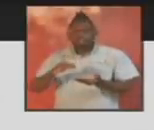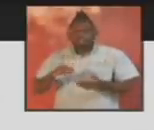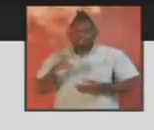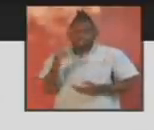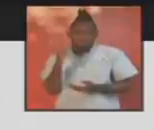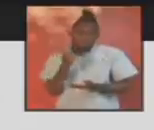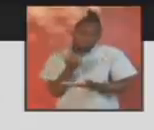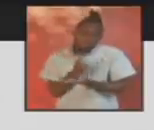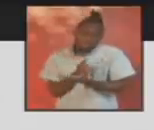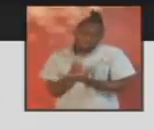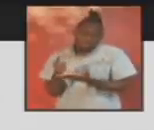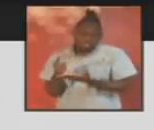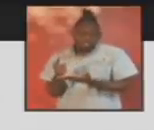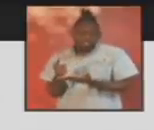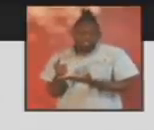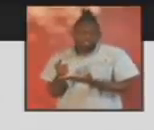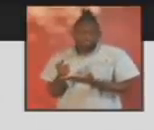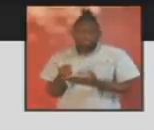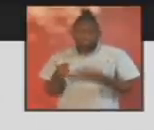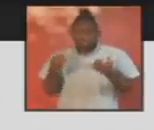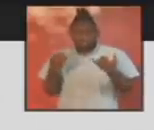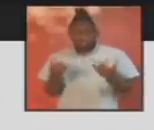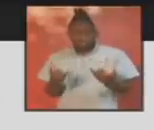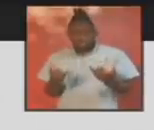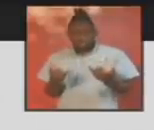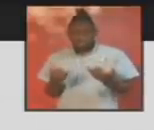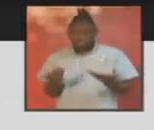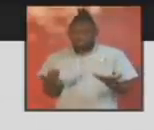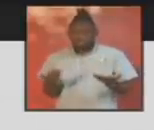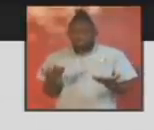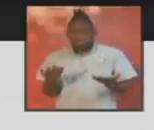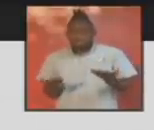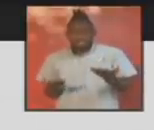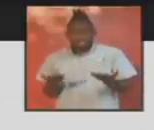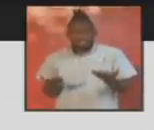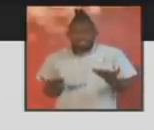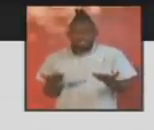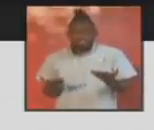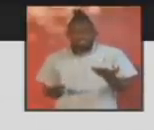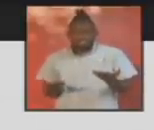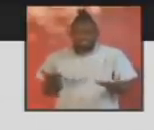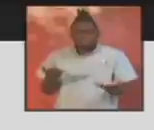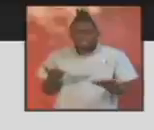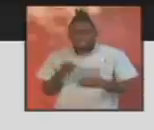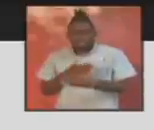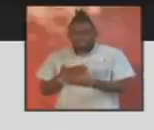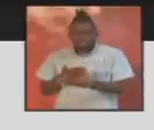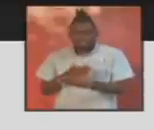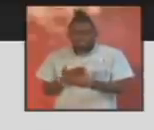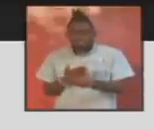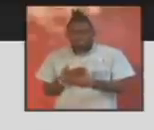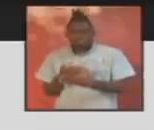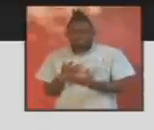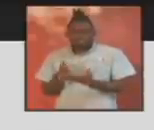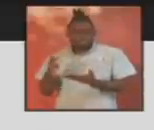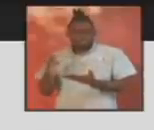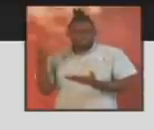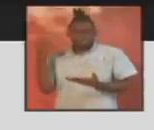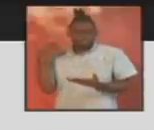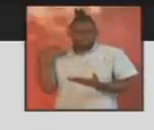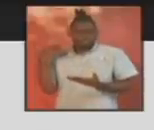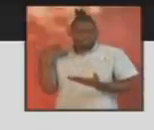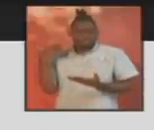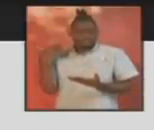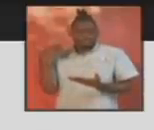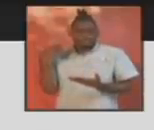we see that we're now down to single-digit rolling averages over the last possibly about 3 weeks or so, which is an